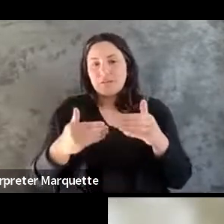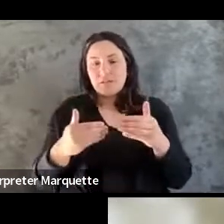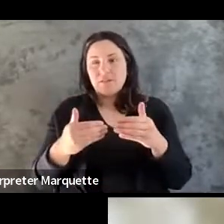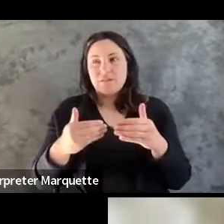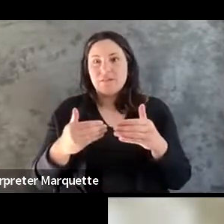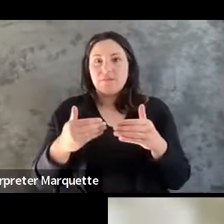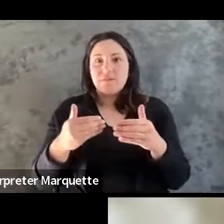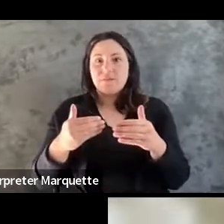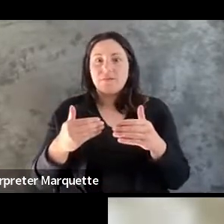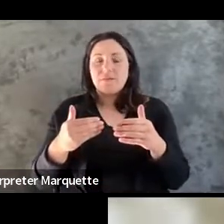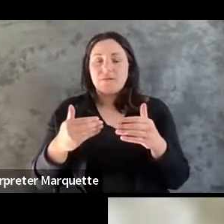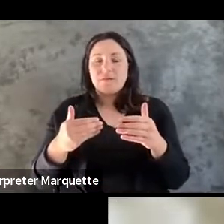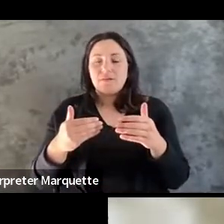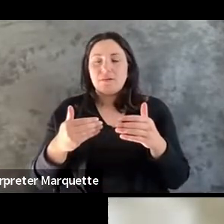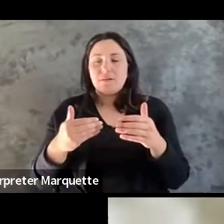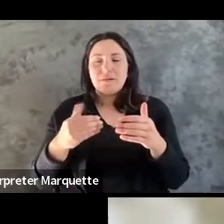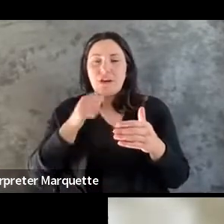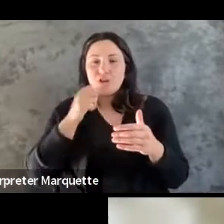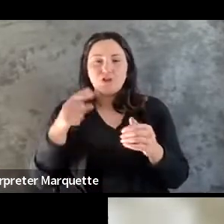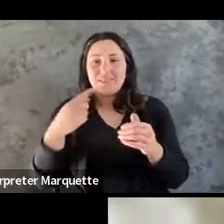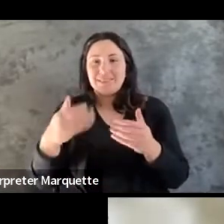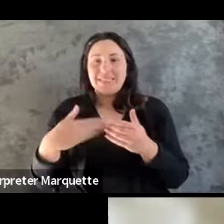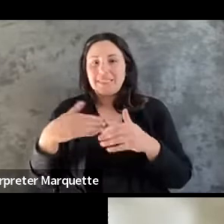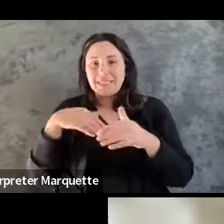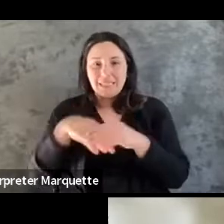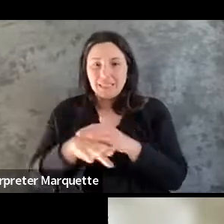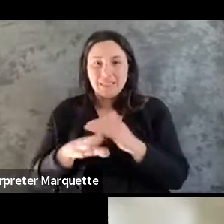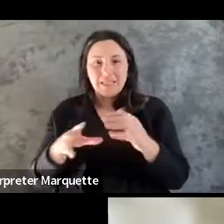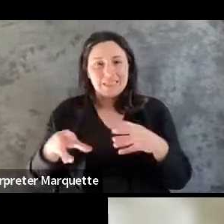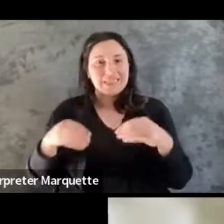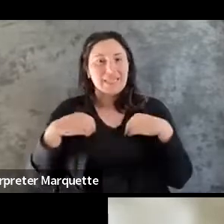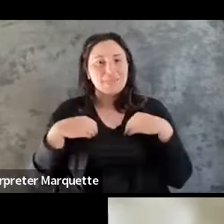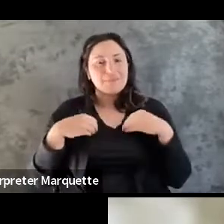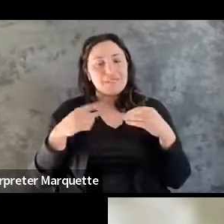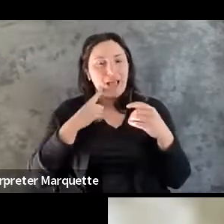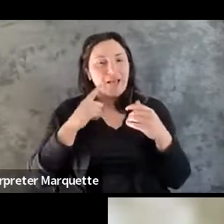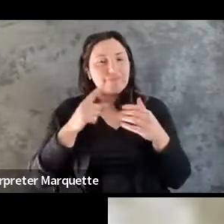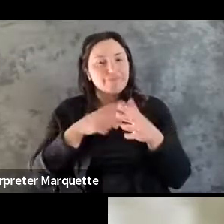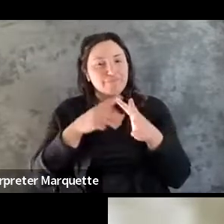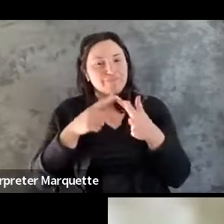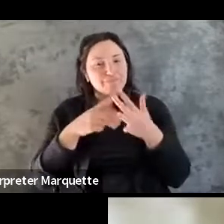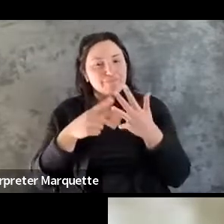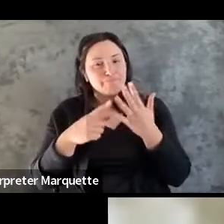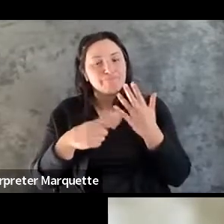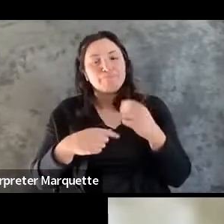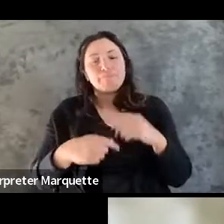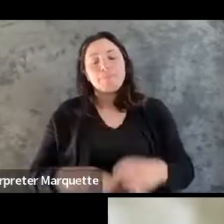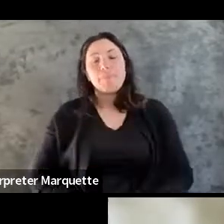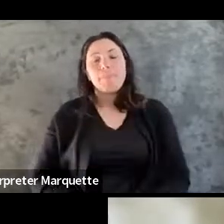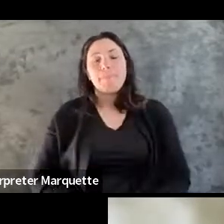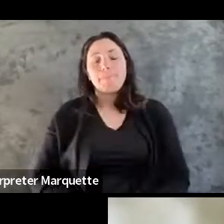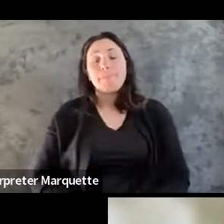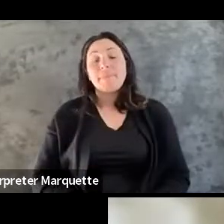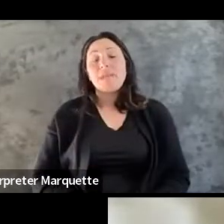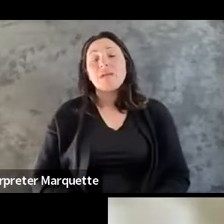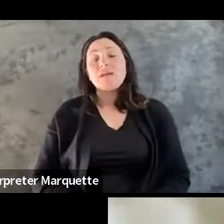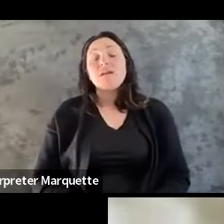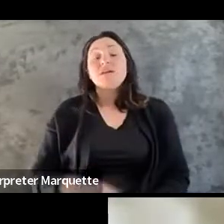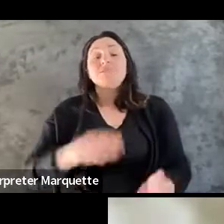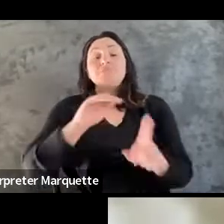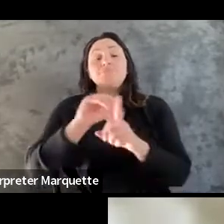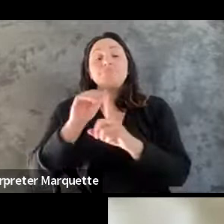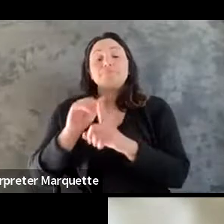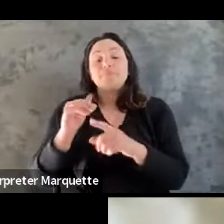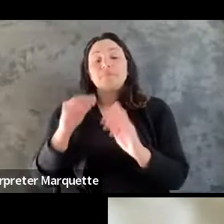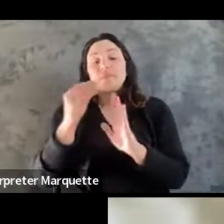member. Want to remind everyone to please fill out the LCAP, the